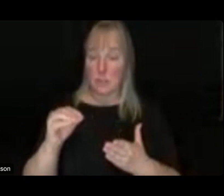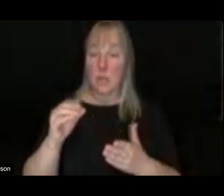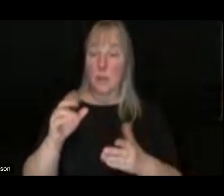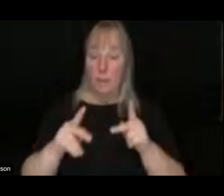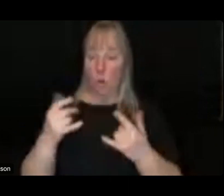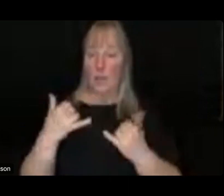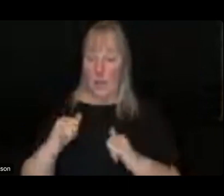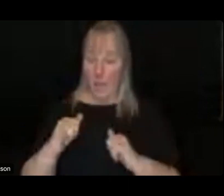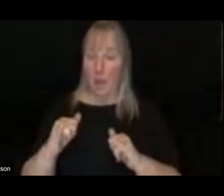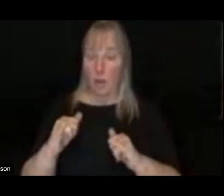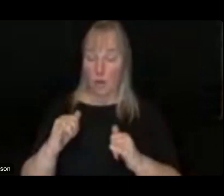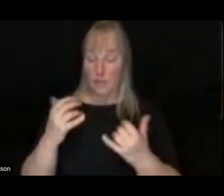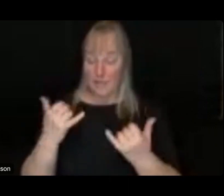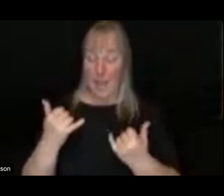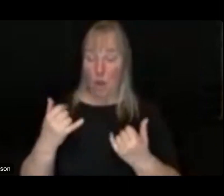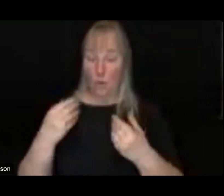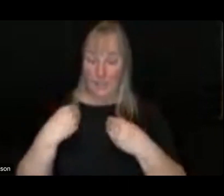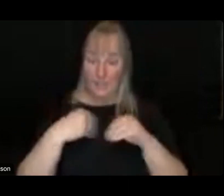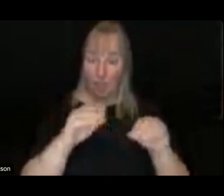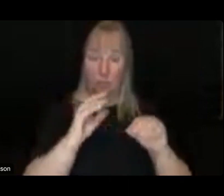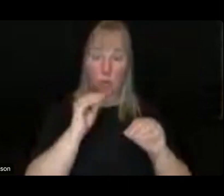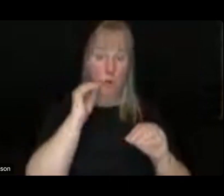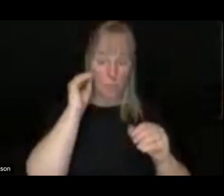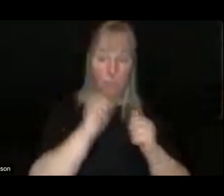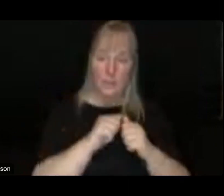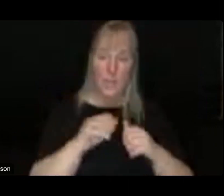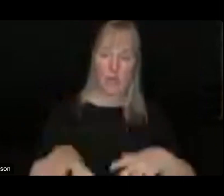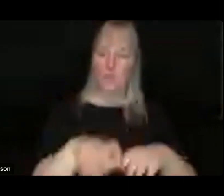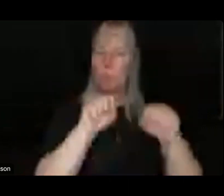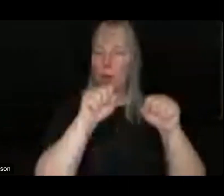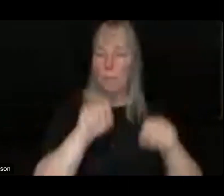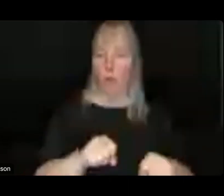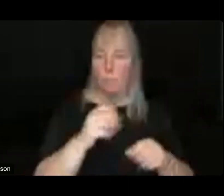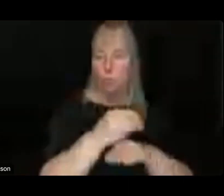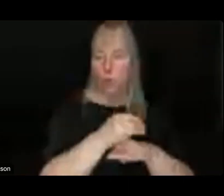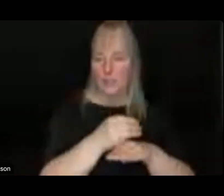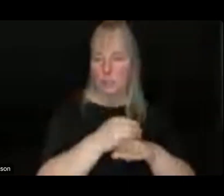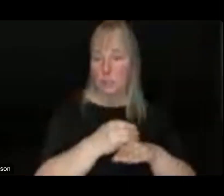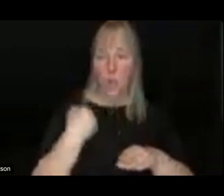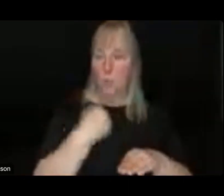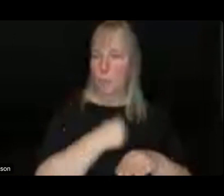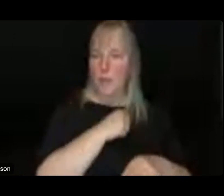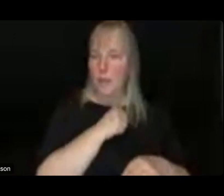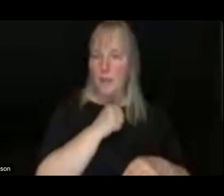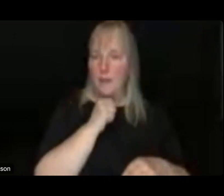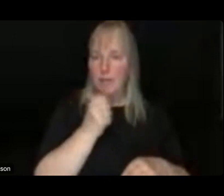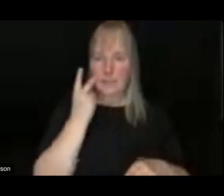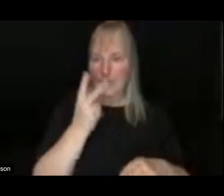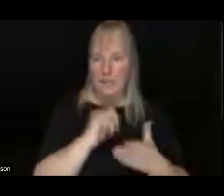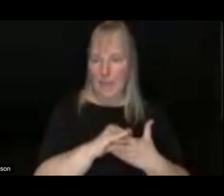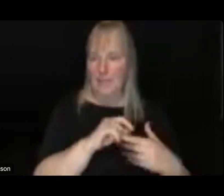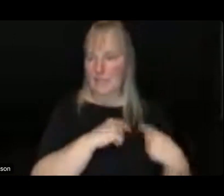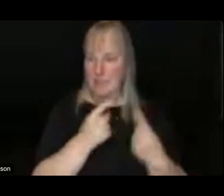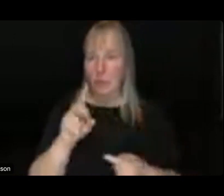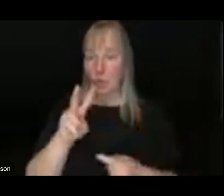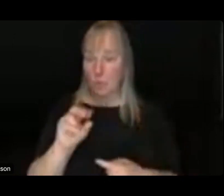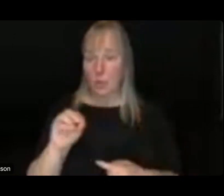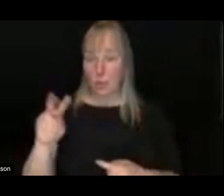assumable mortgages. We haven't seen that, and when I say we haven't seen that since like 2002, we're relearning that all over